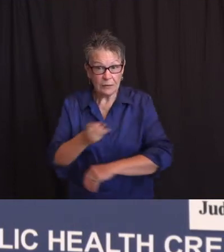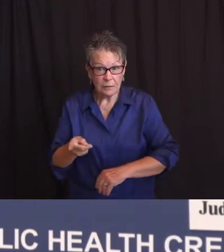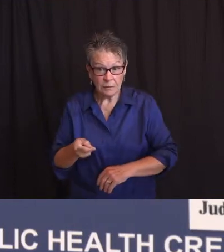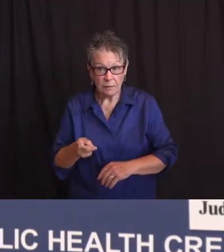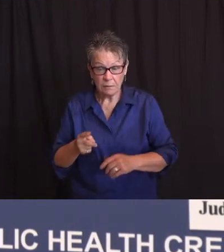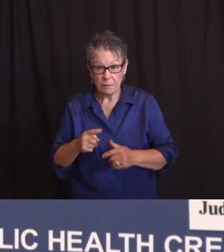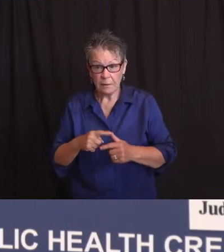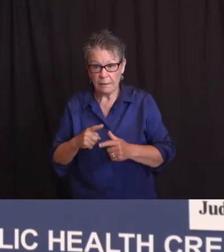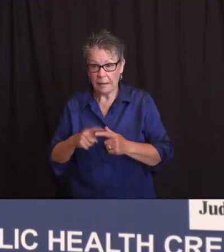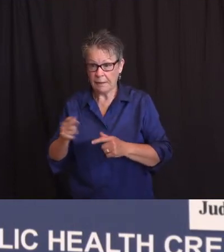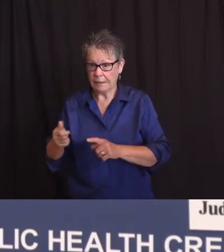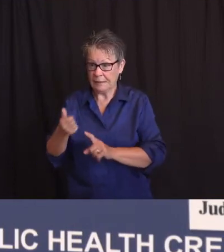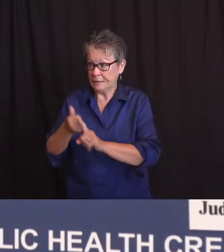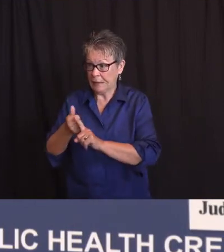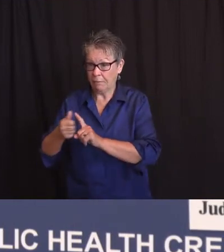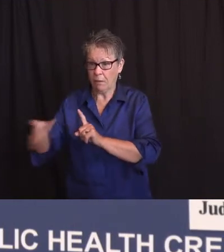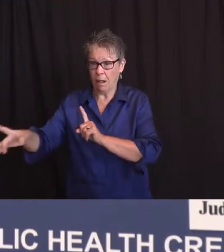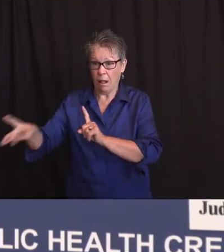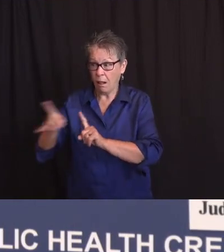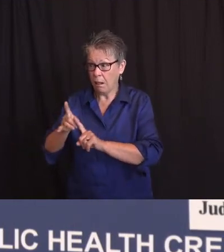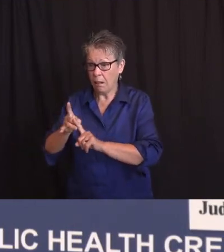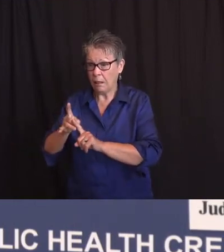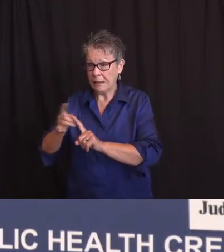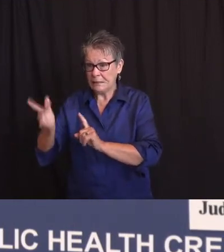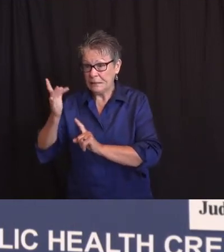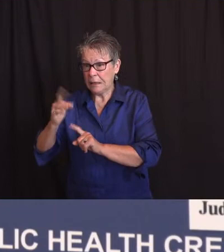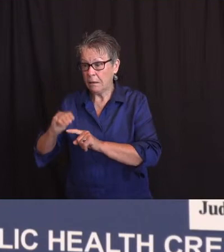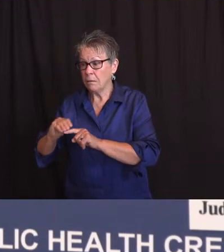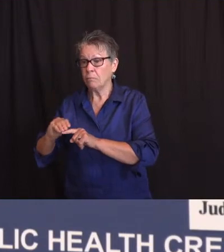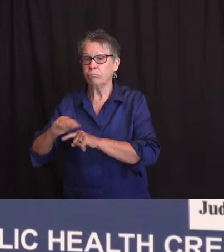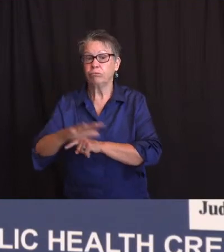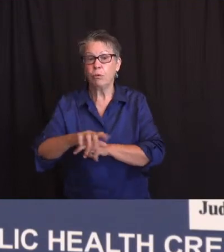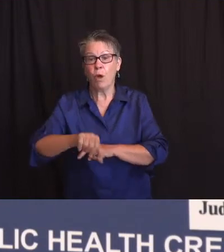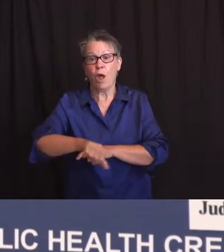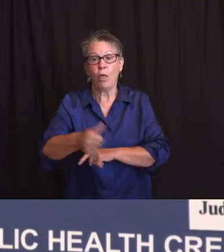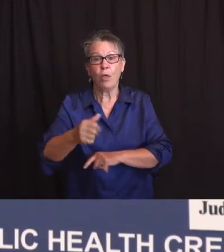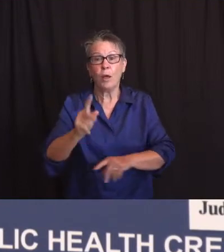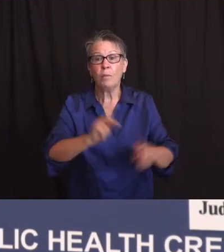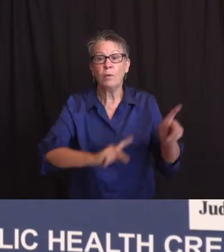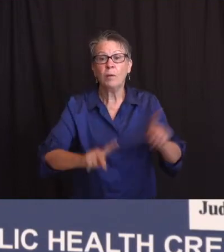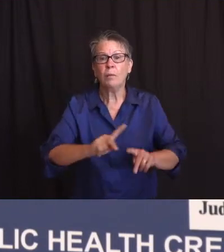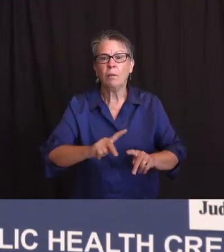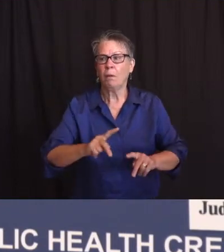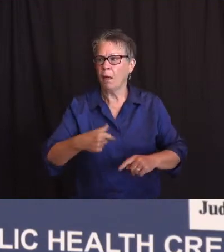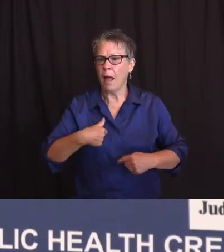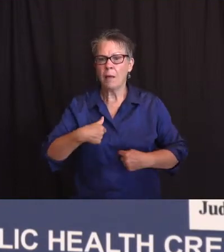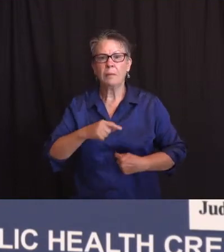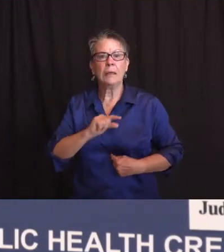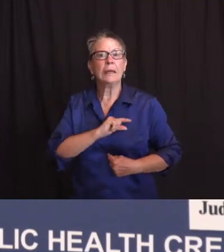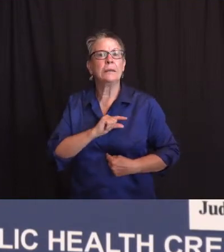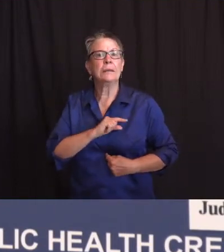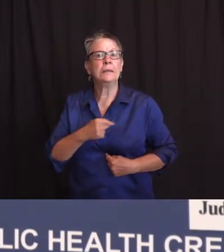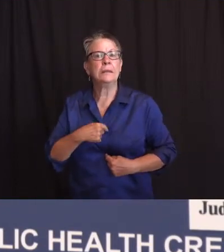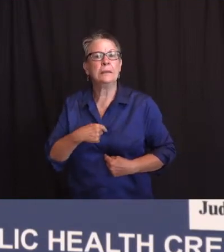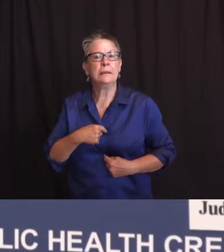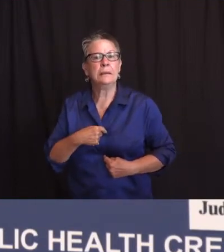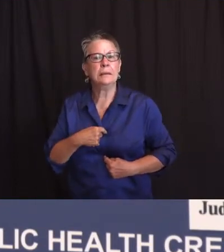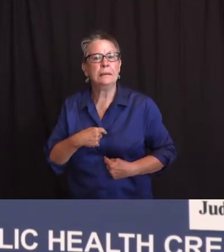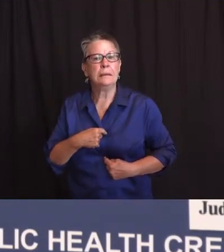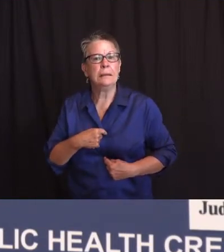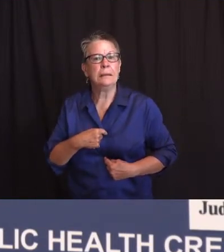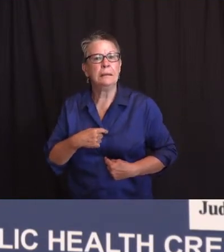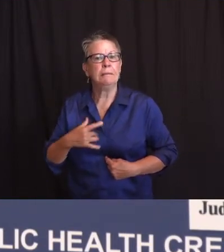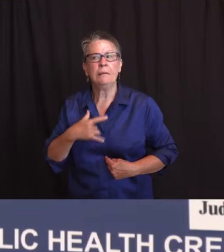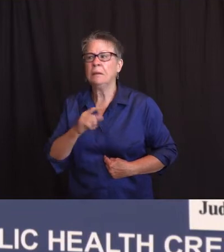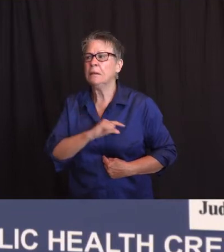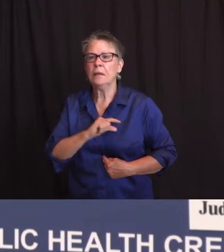Because again, you know, the inconvenient truth is that every one of these people that we show every day up here who has died got infected by somebody else, and that